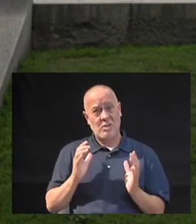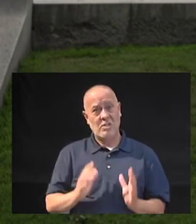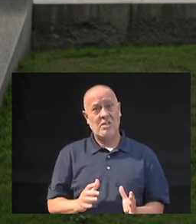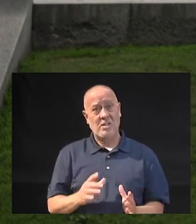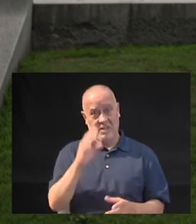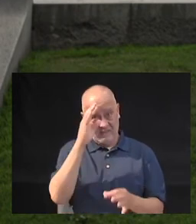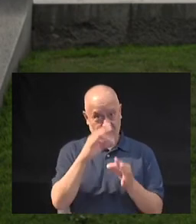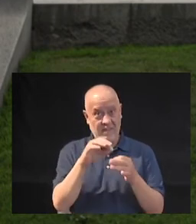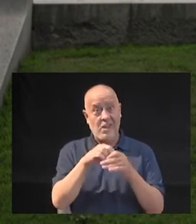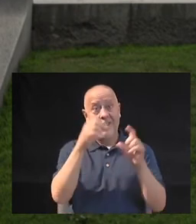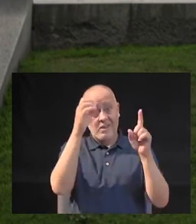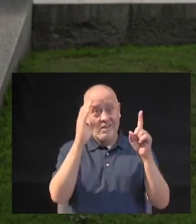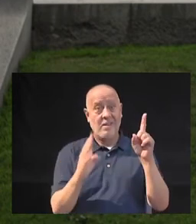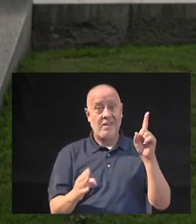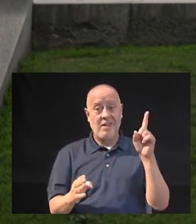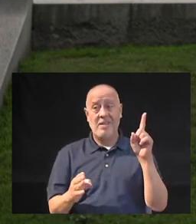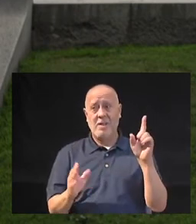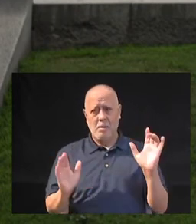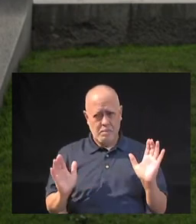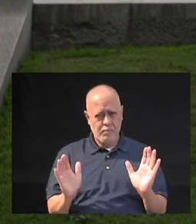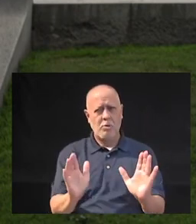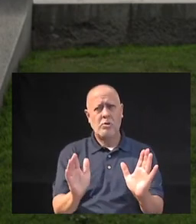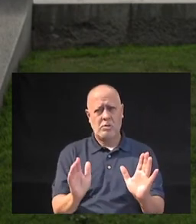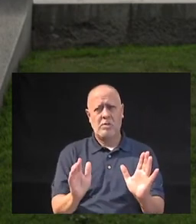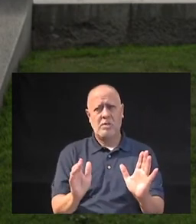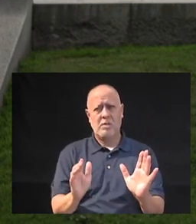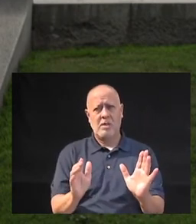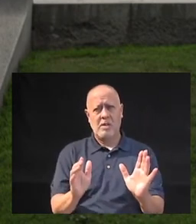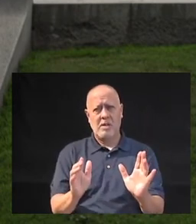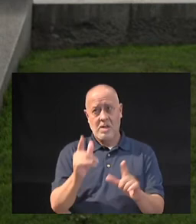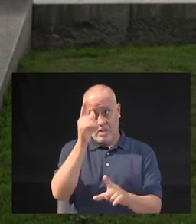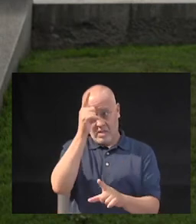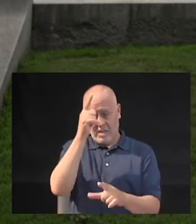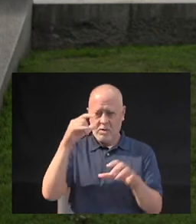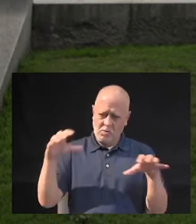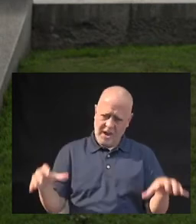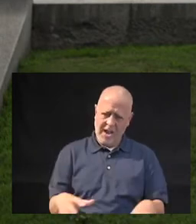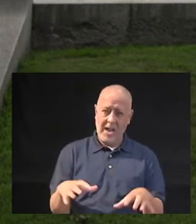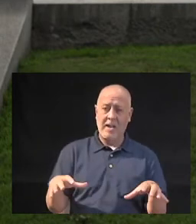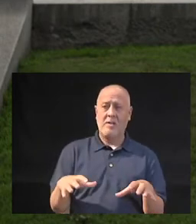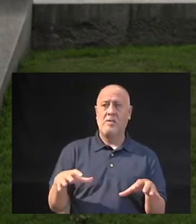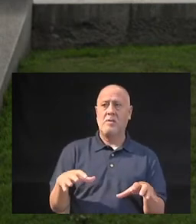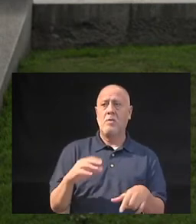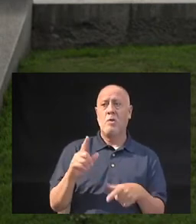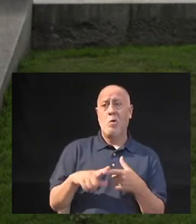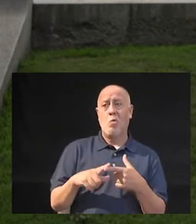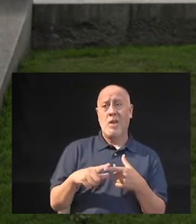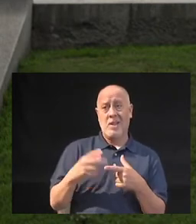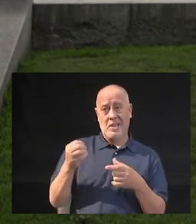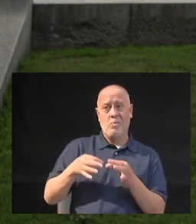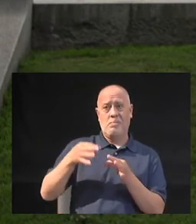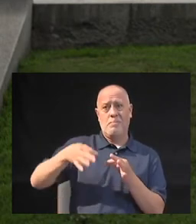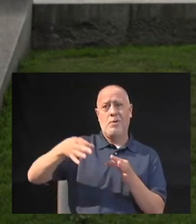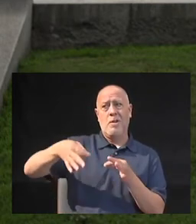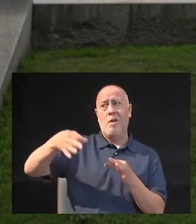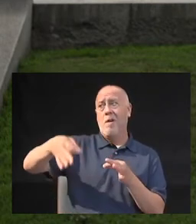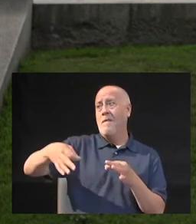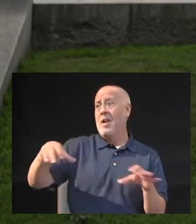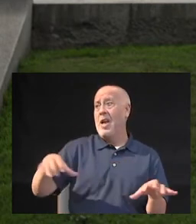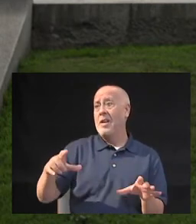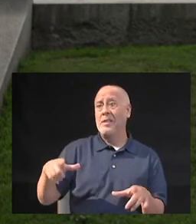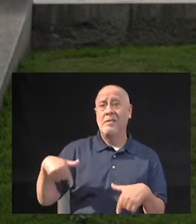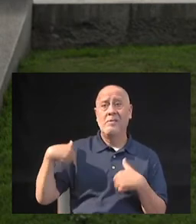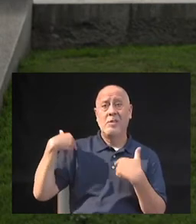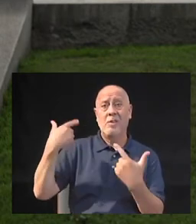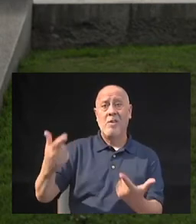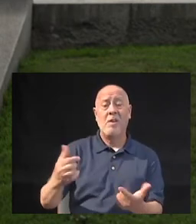whose faith in God pushed him to act when he had been putting off acting.